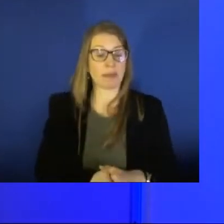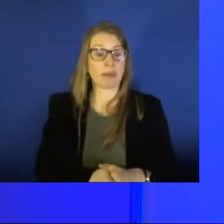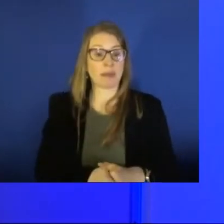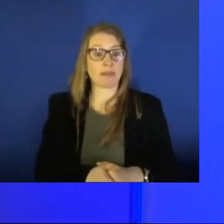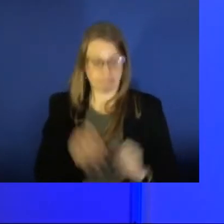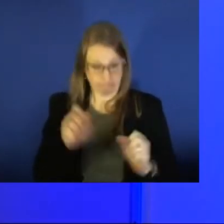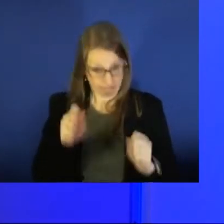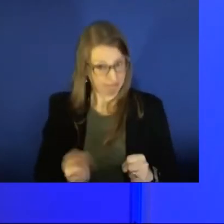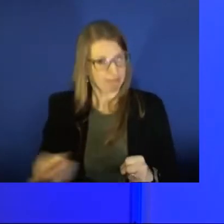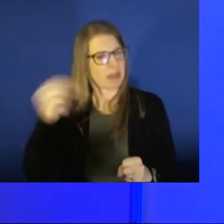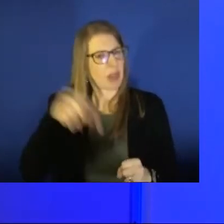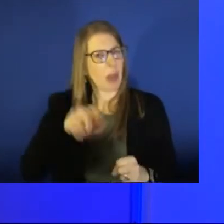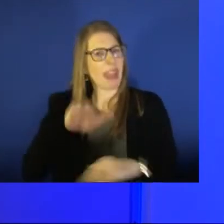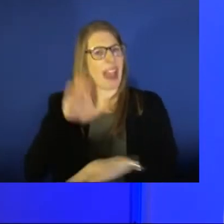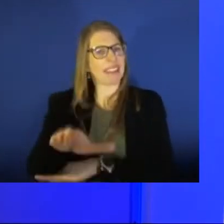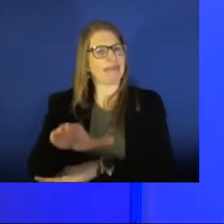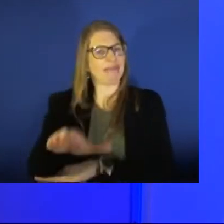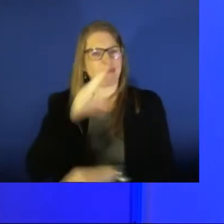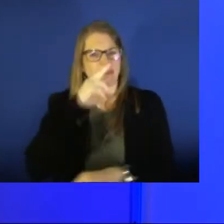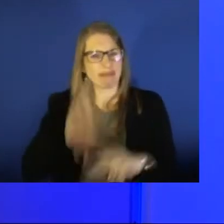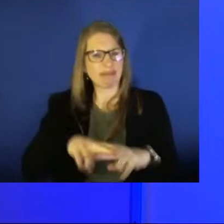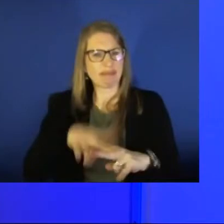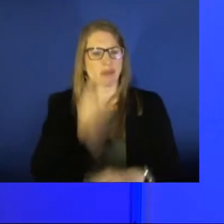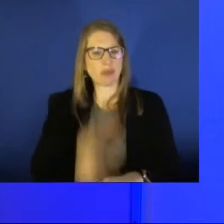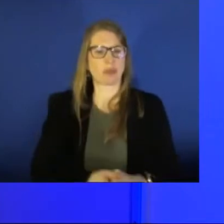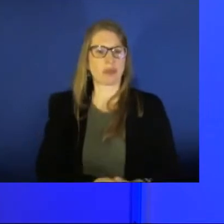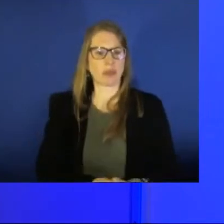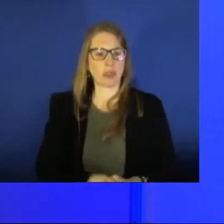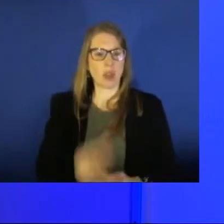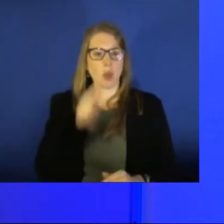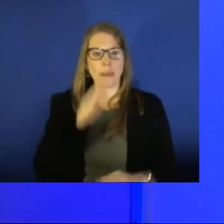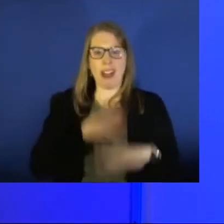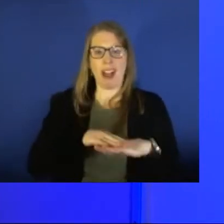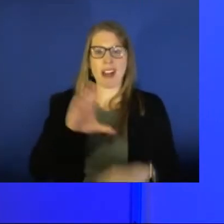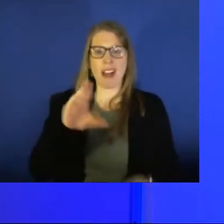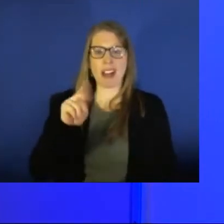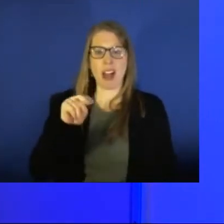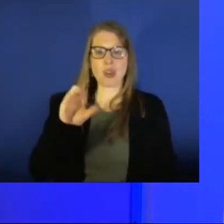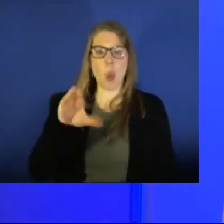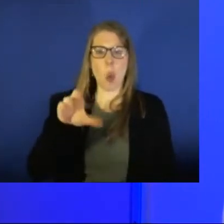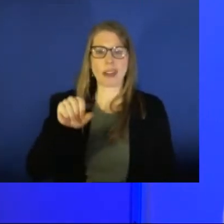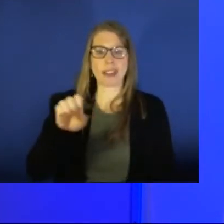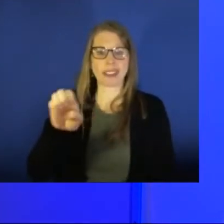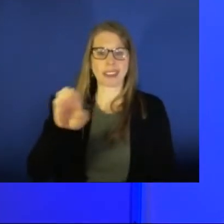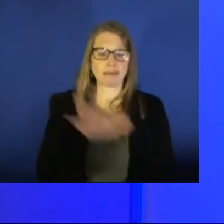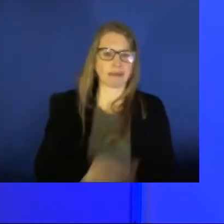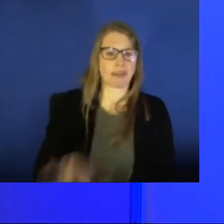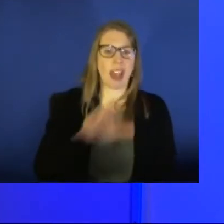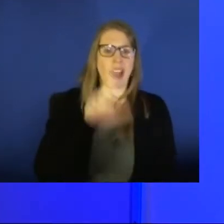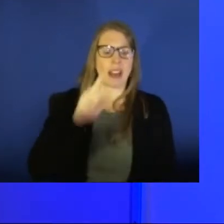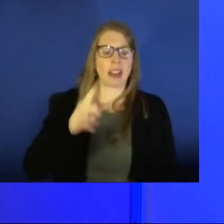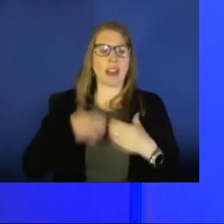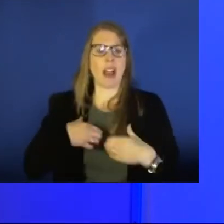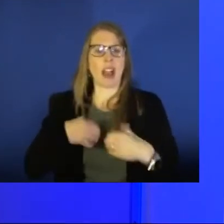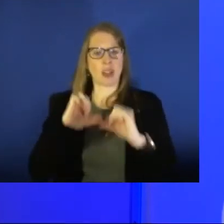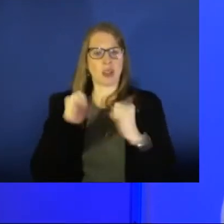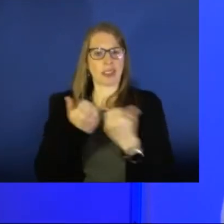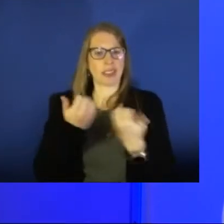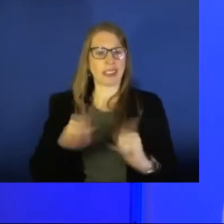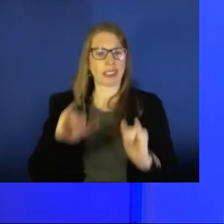evening. Should be fun. It's going to be on the concourse. And I think the Lung Association still talks about wearing